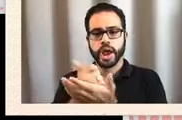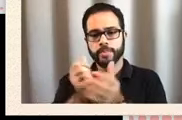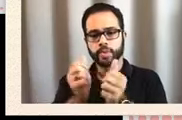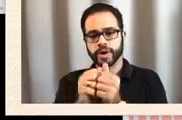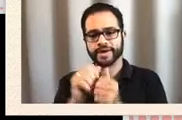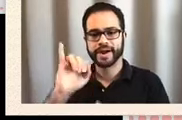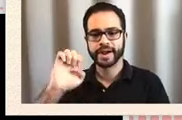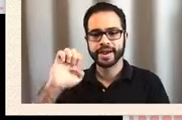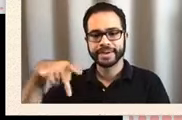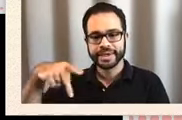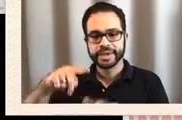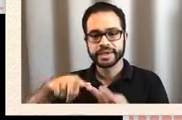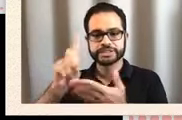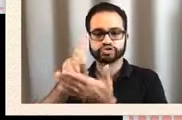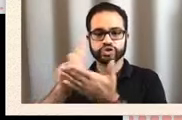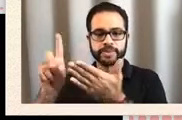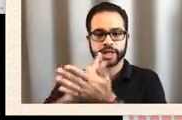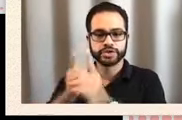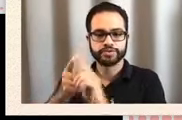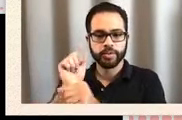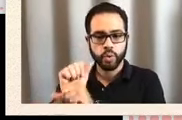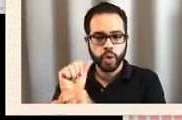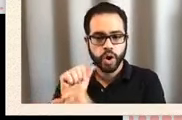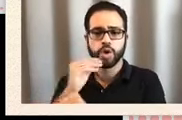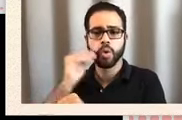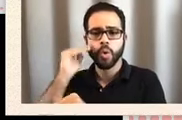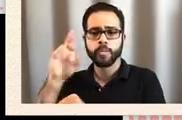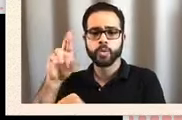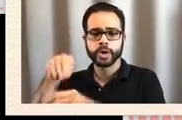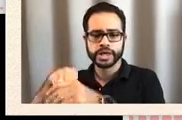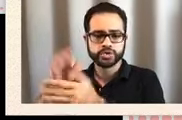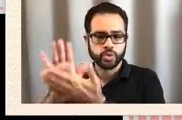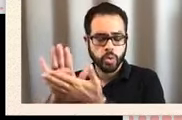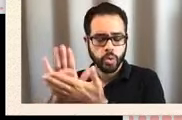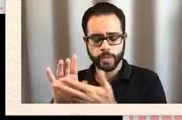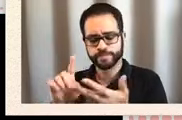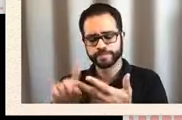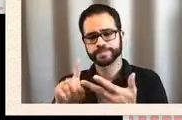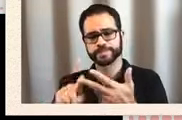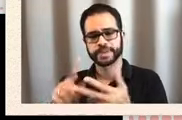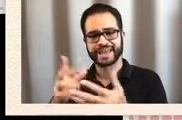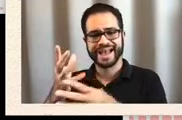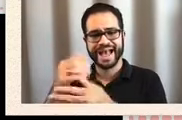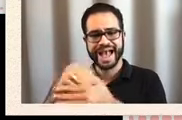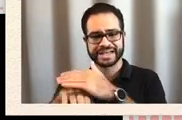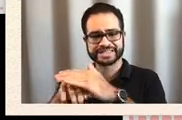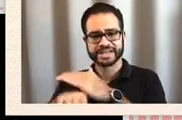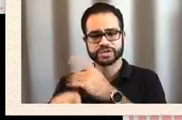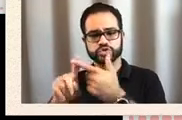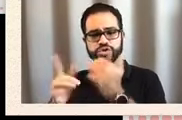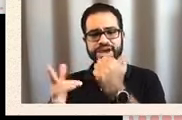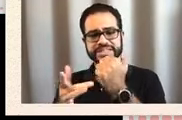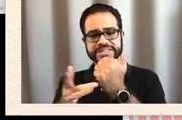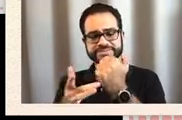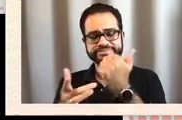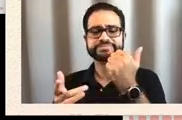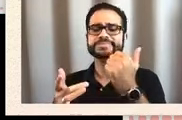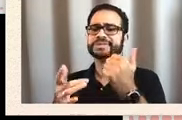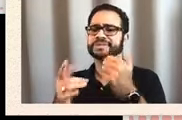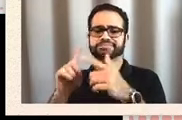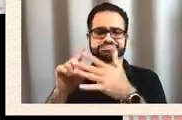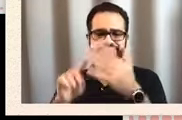discrimination at work, at home, or in school, accessing assistive technology, and so much more. Really anything that you think